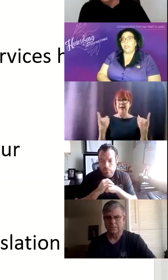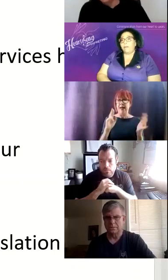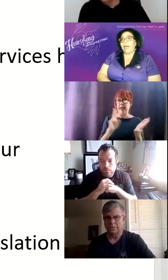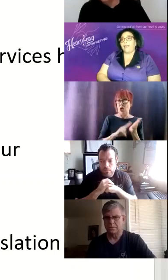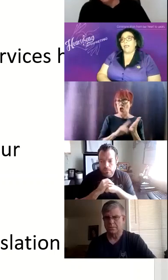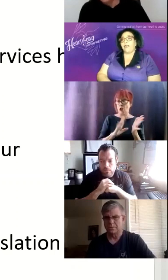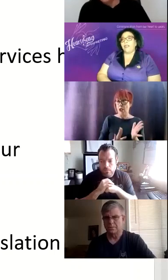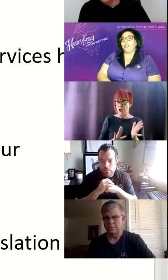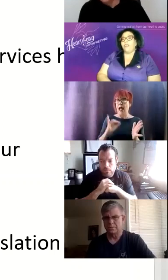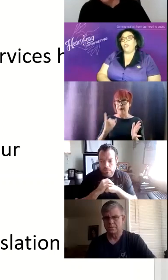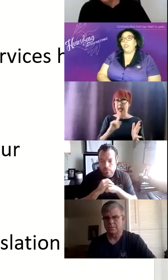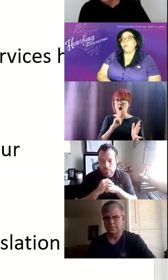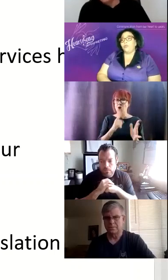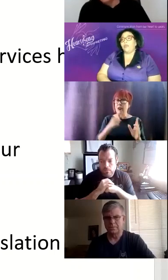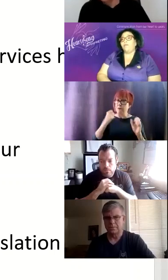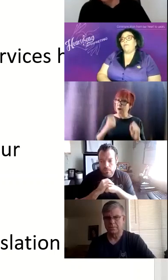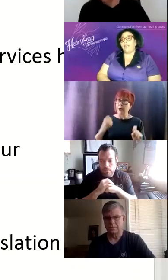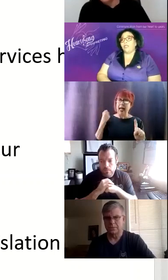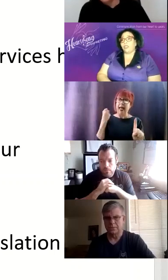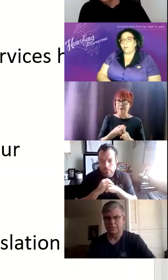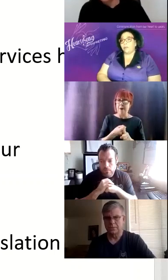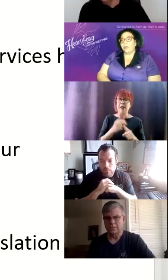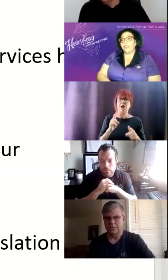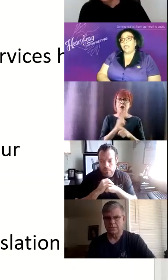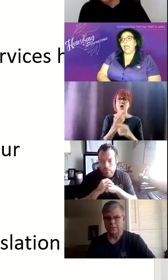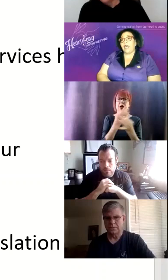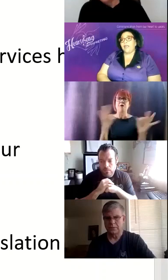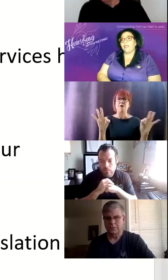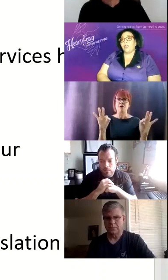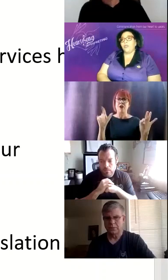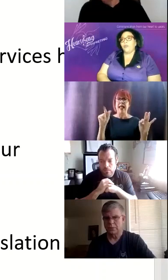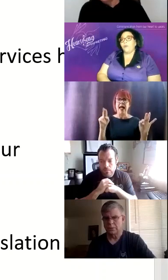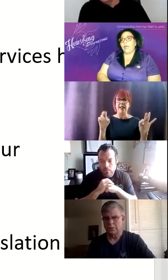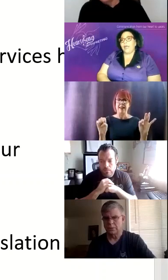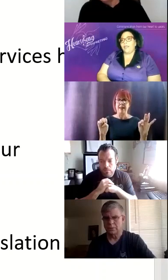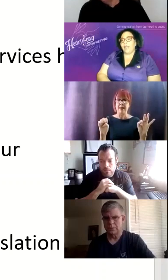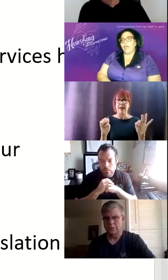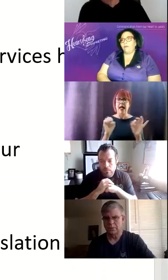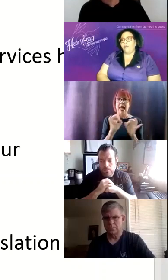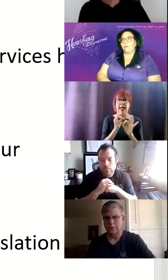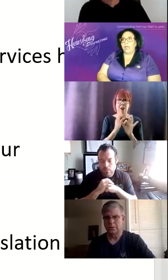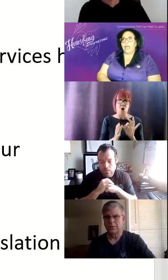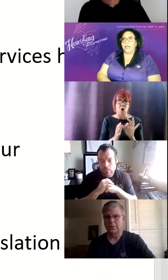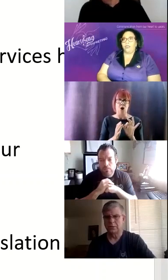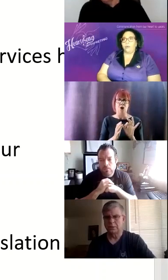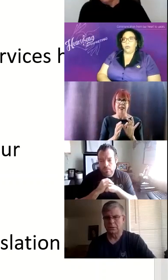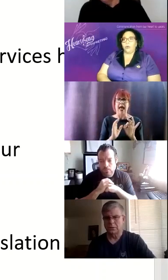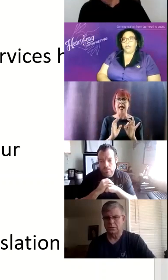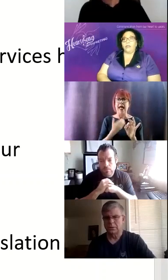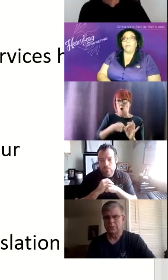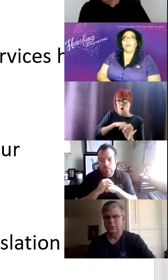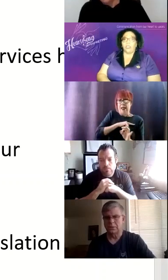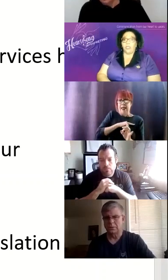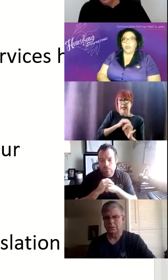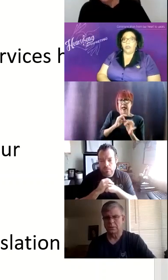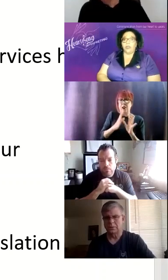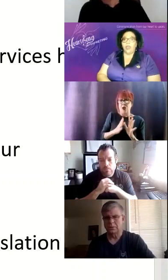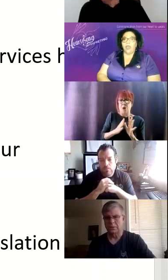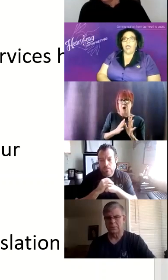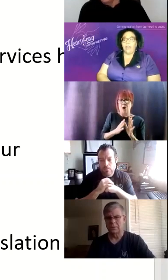much impacted the use of freelance interpreters and the way that we as interpreters were allowed to